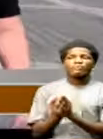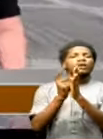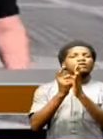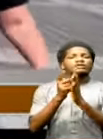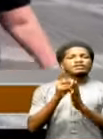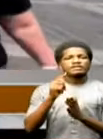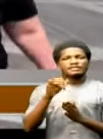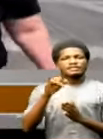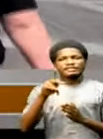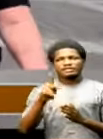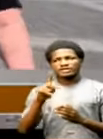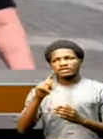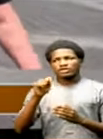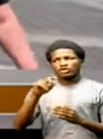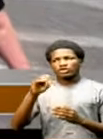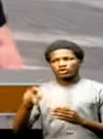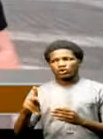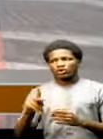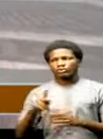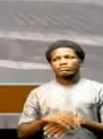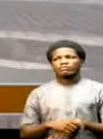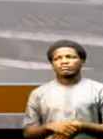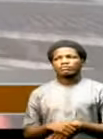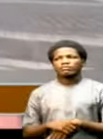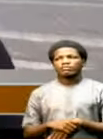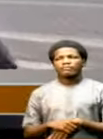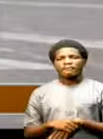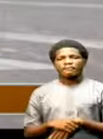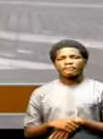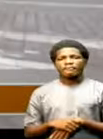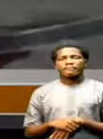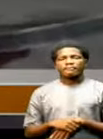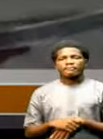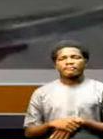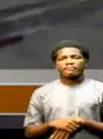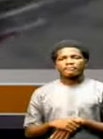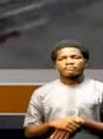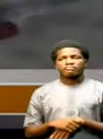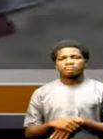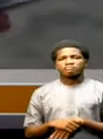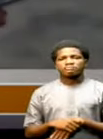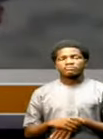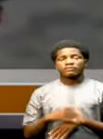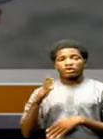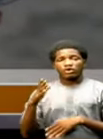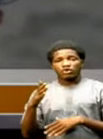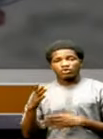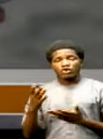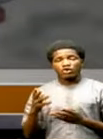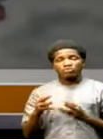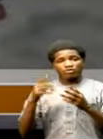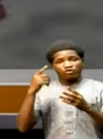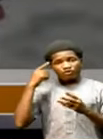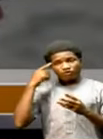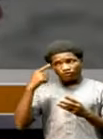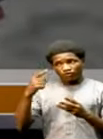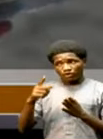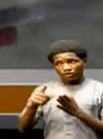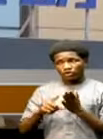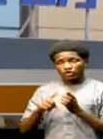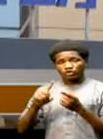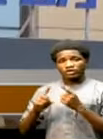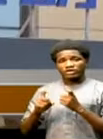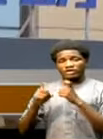China-based company ByteDance, or to pass bipartisan legislation to give President Joe Biden's